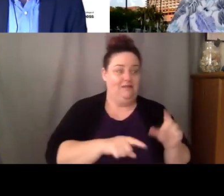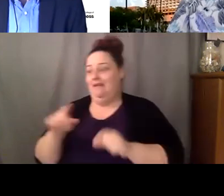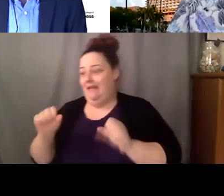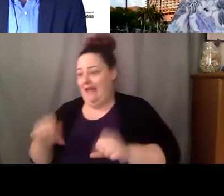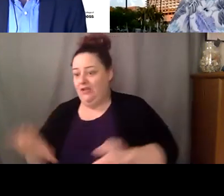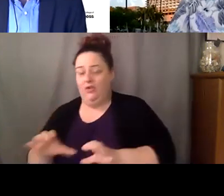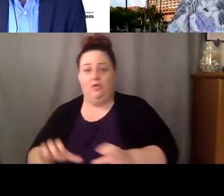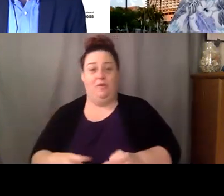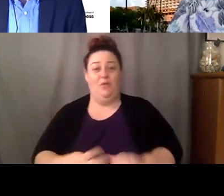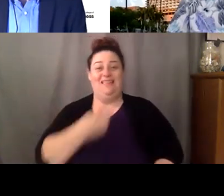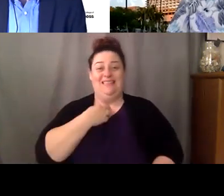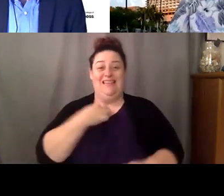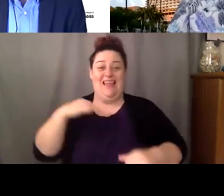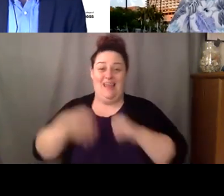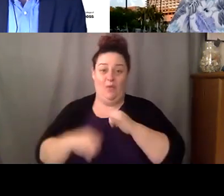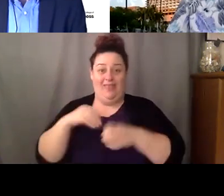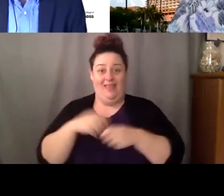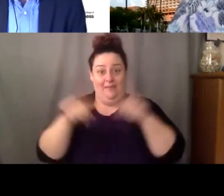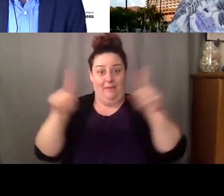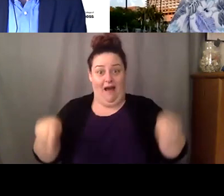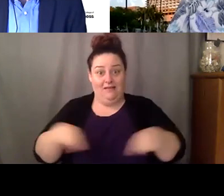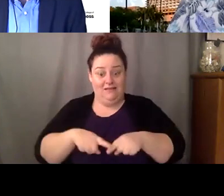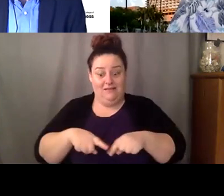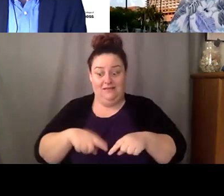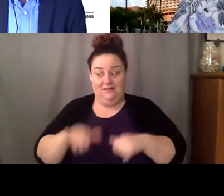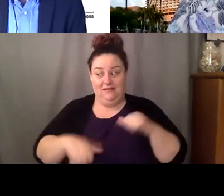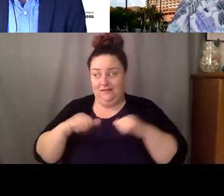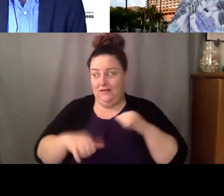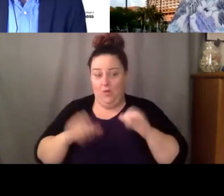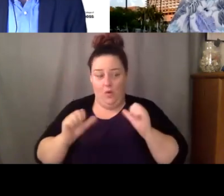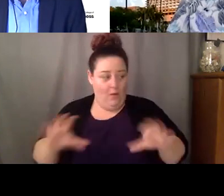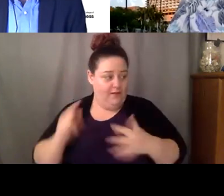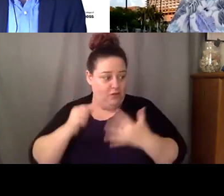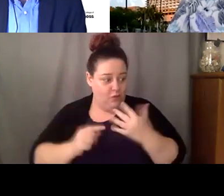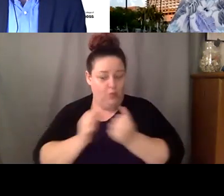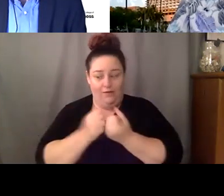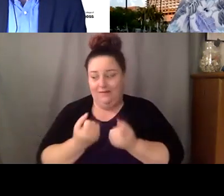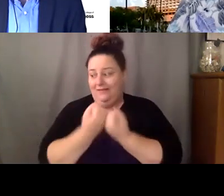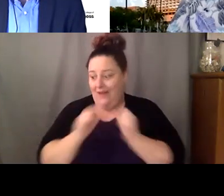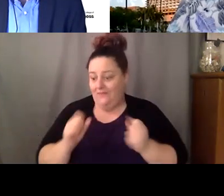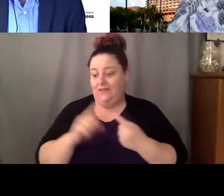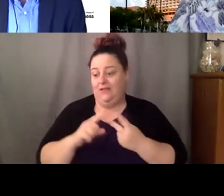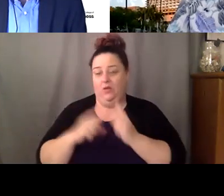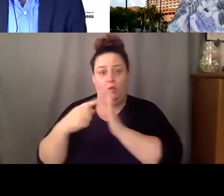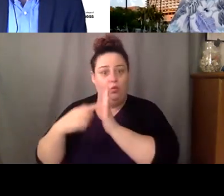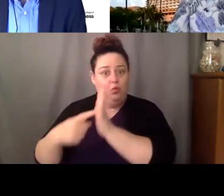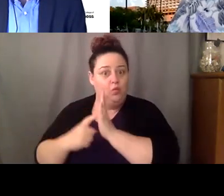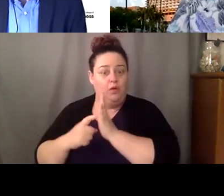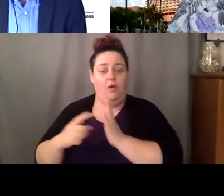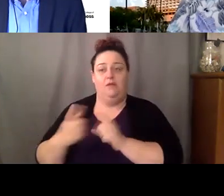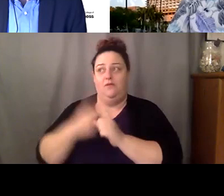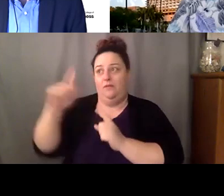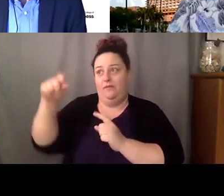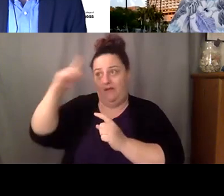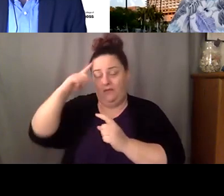really had to stay inside the box of what we could do based on, safety and government regulations. We had to put away our creative